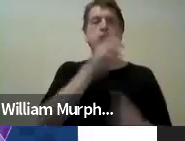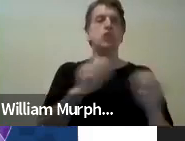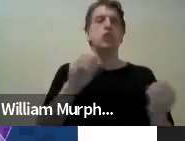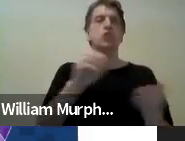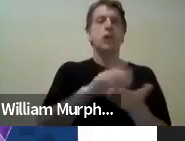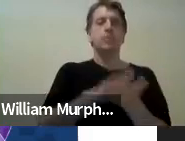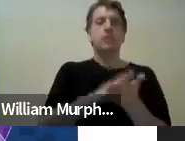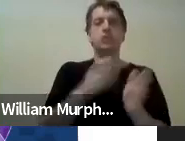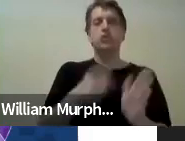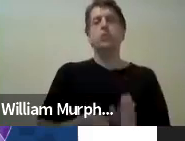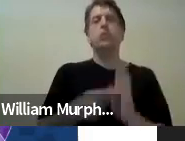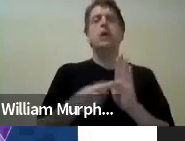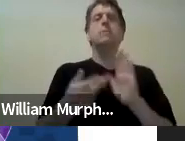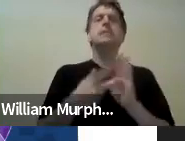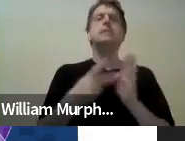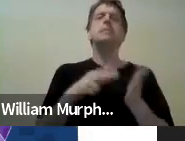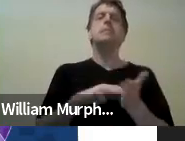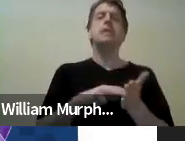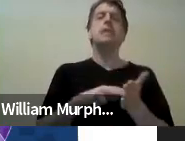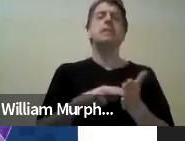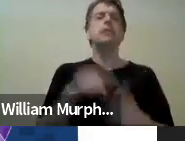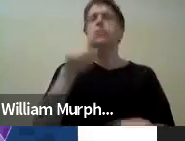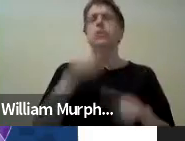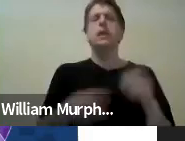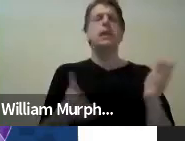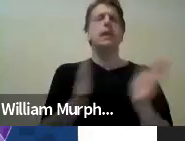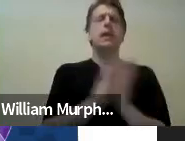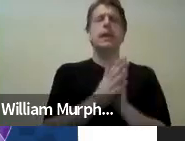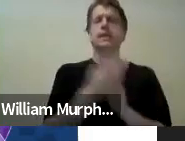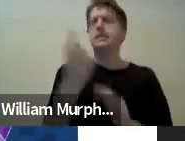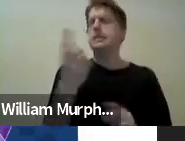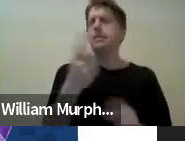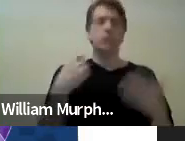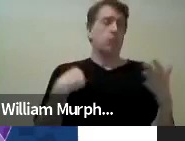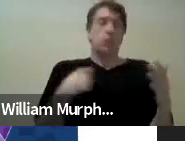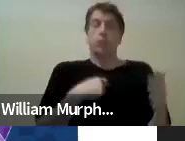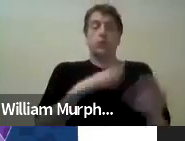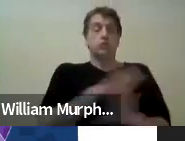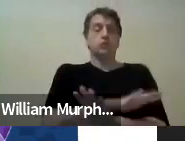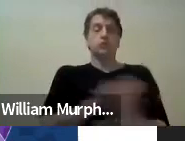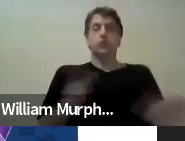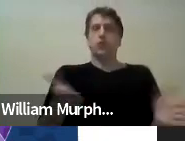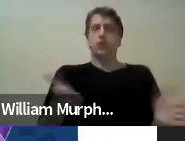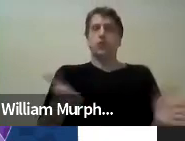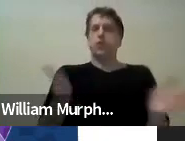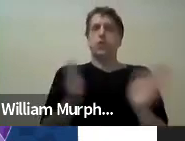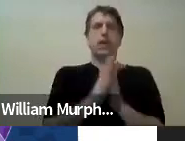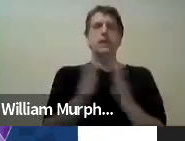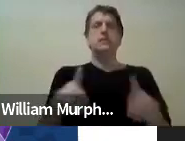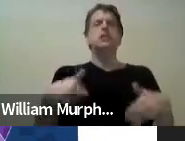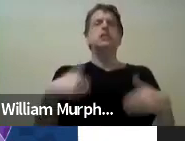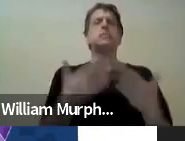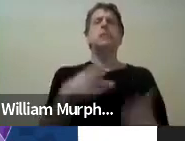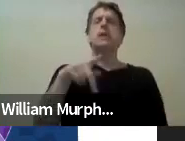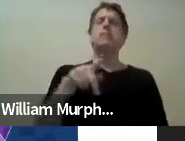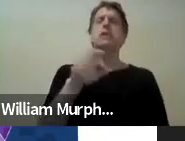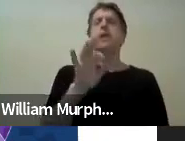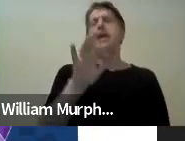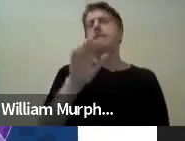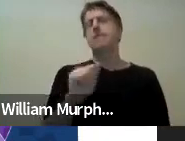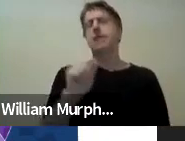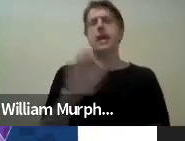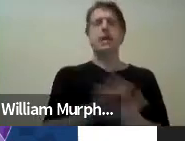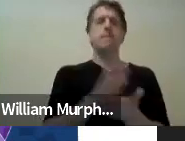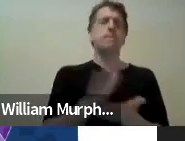we mean, you know, you cannot ask someone, and we don't ask someone to provide, you know, say PFA paperwork, protection from abuse